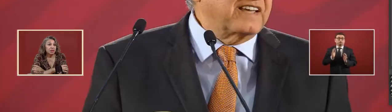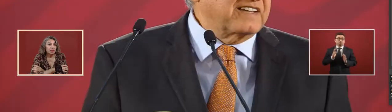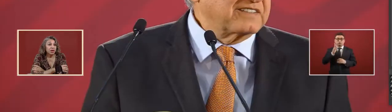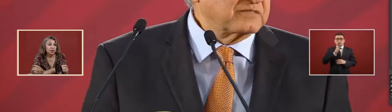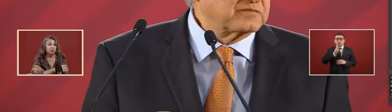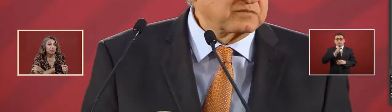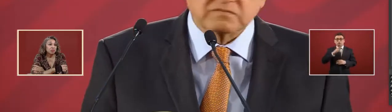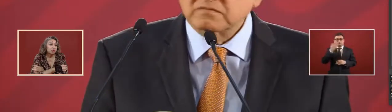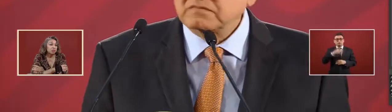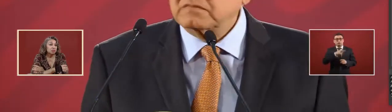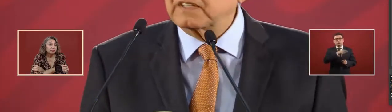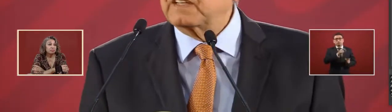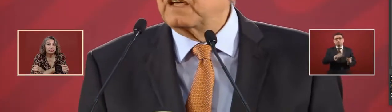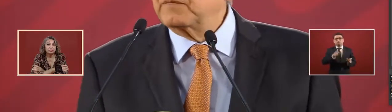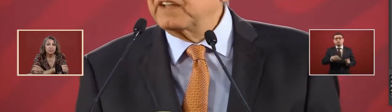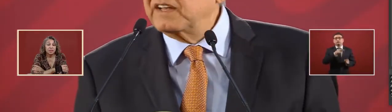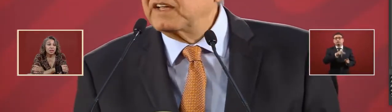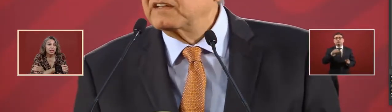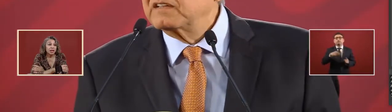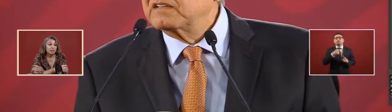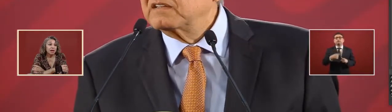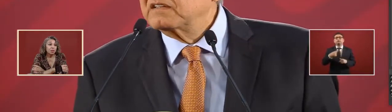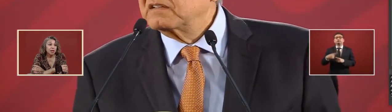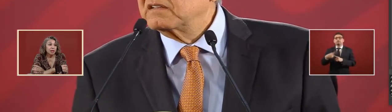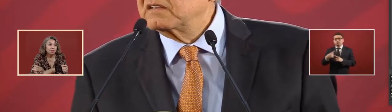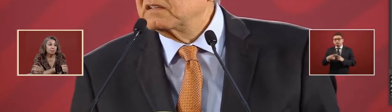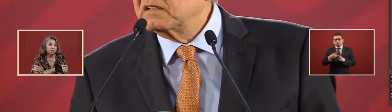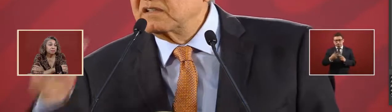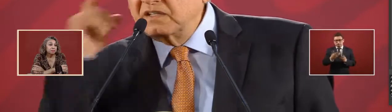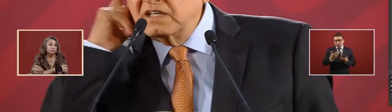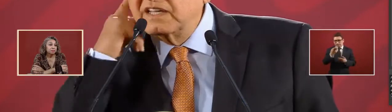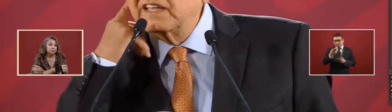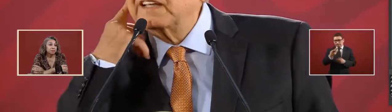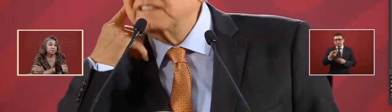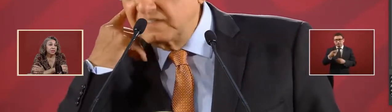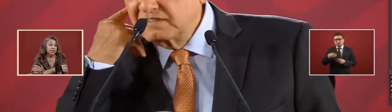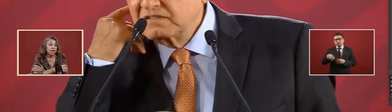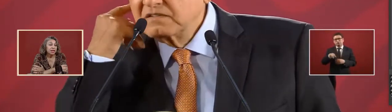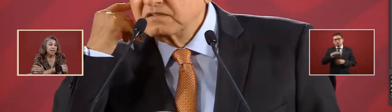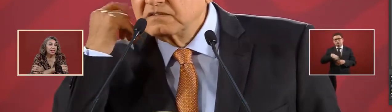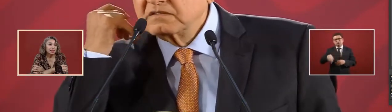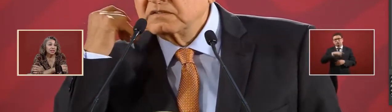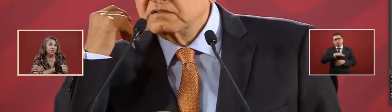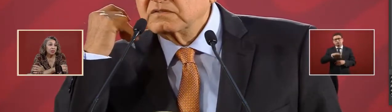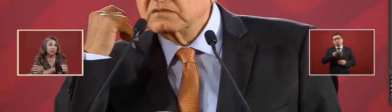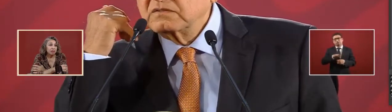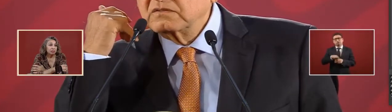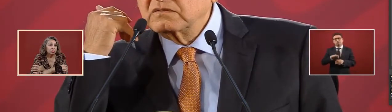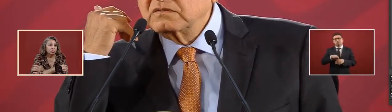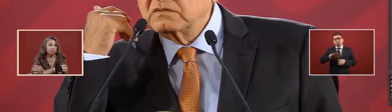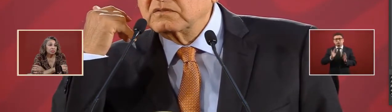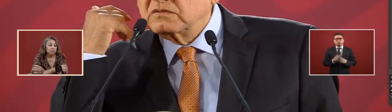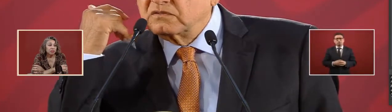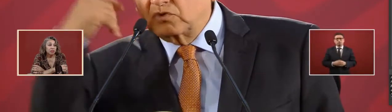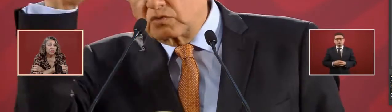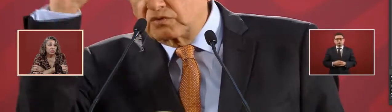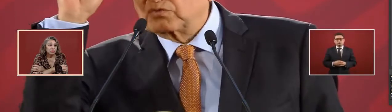and figure out who's who in that way and elect in that way.